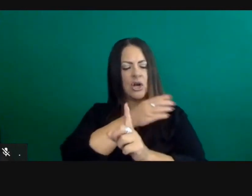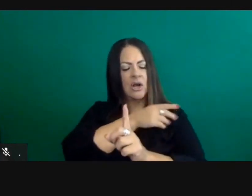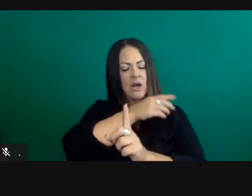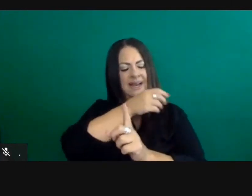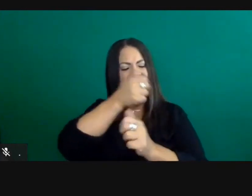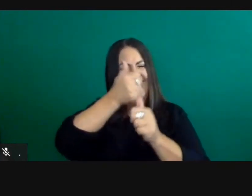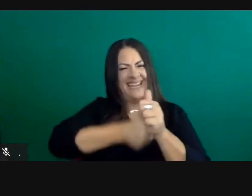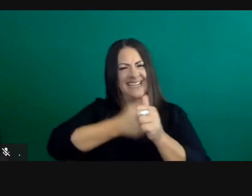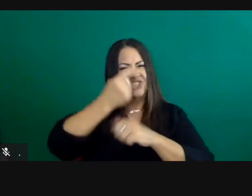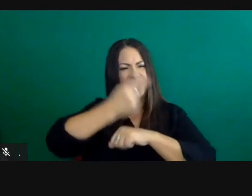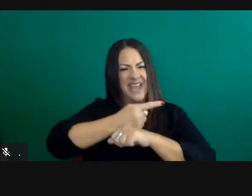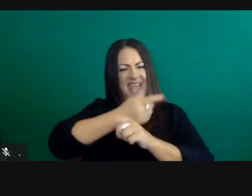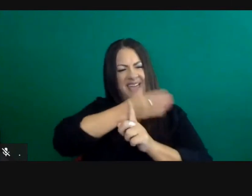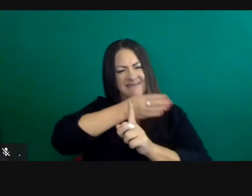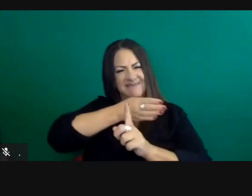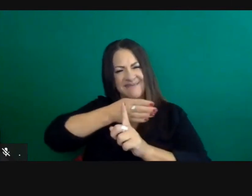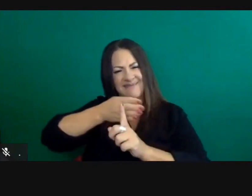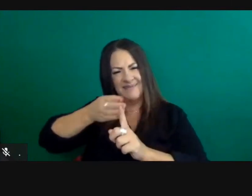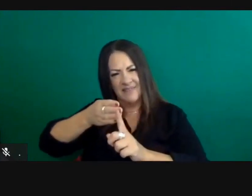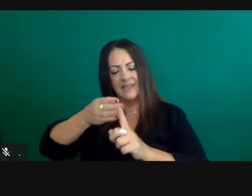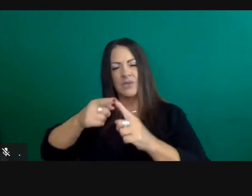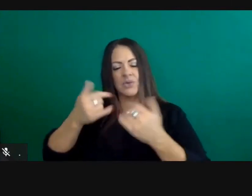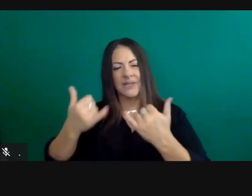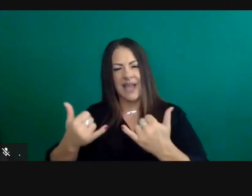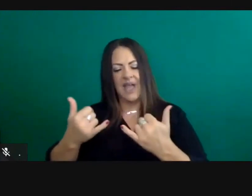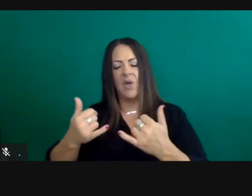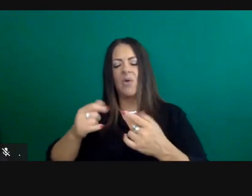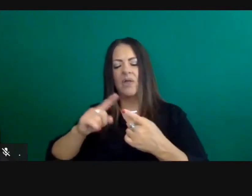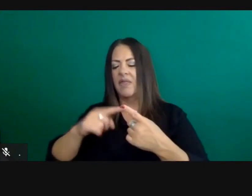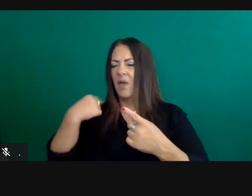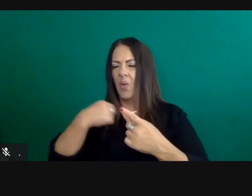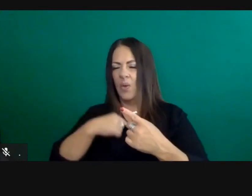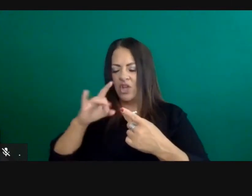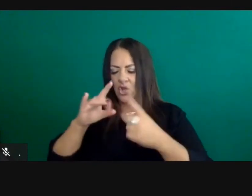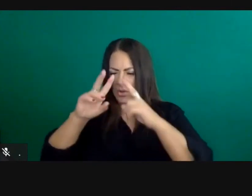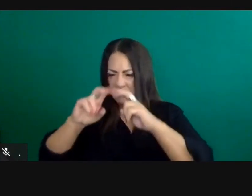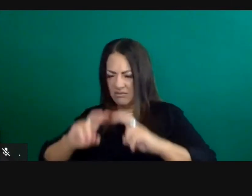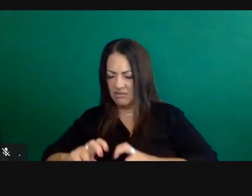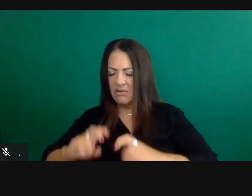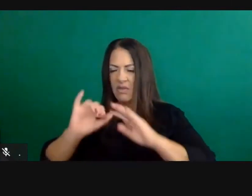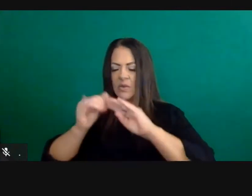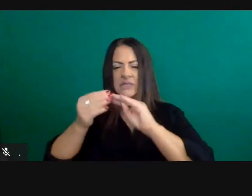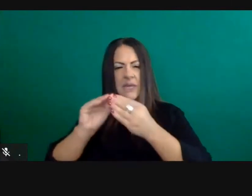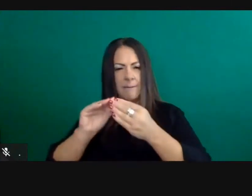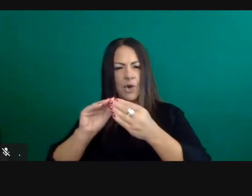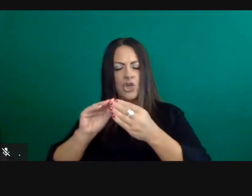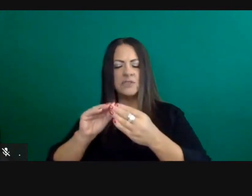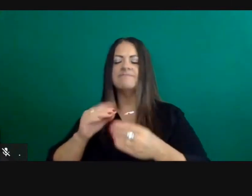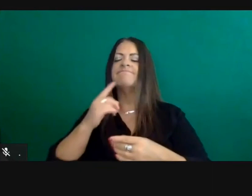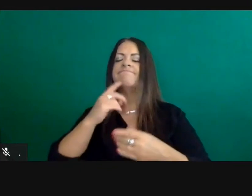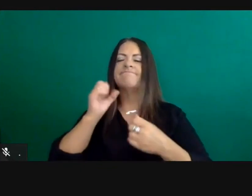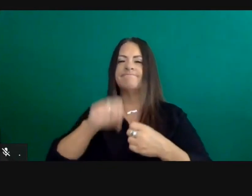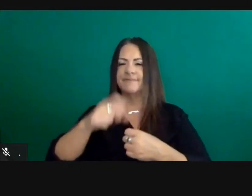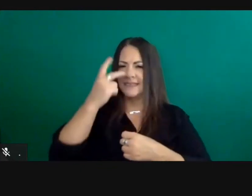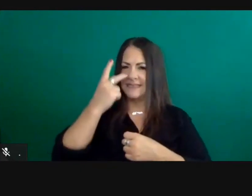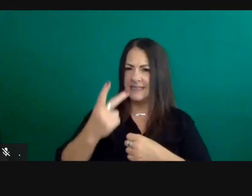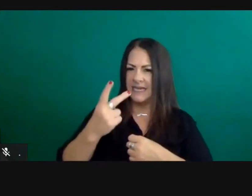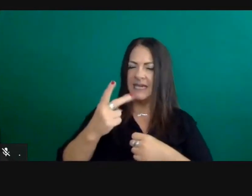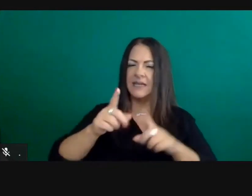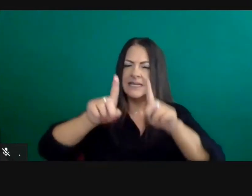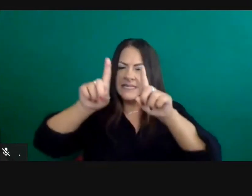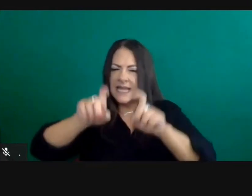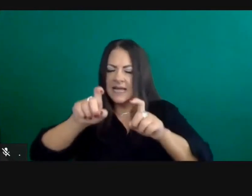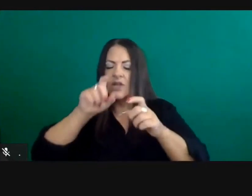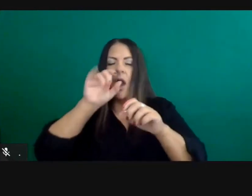happening currently, and that we leave some space to allow us to capture test